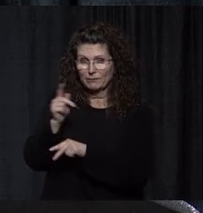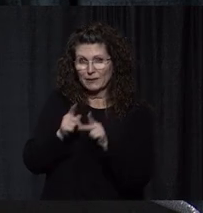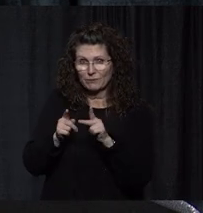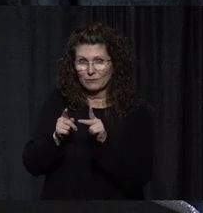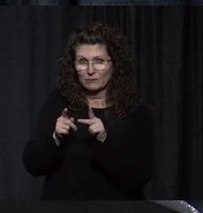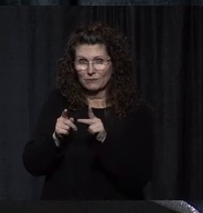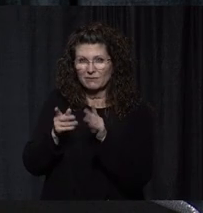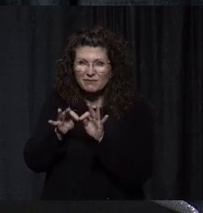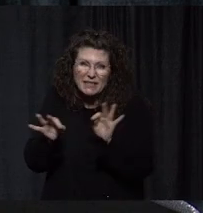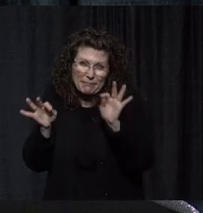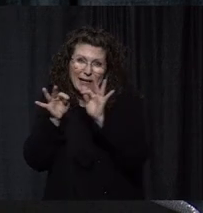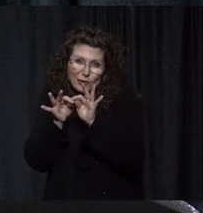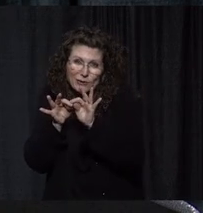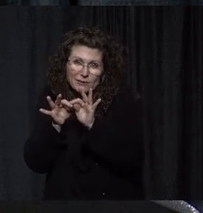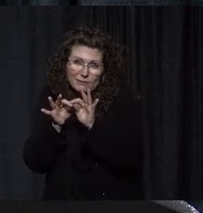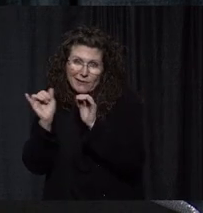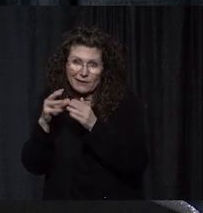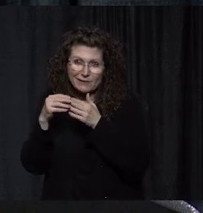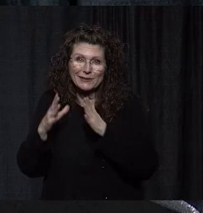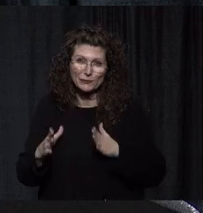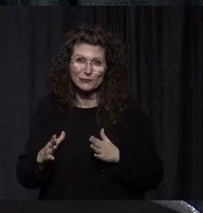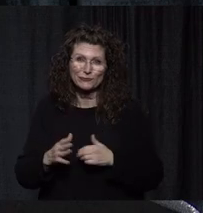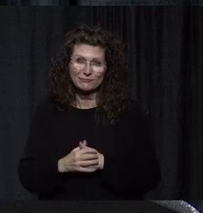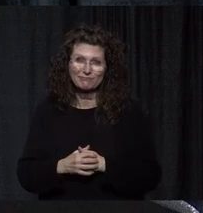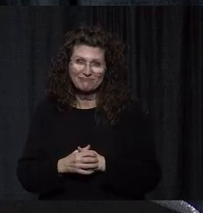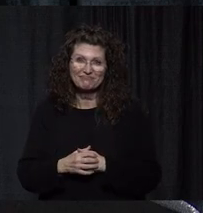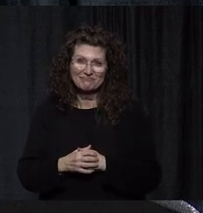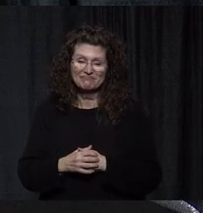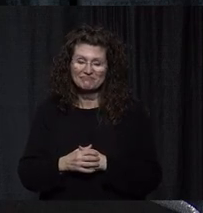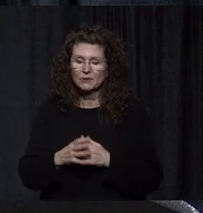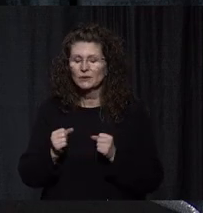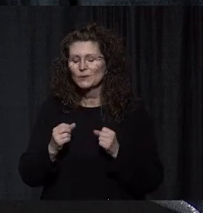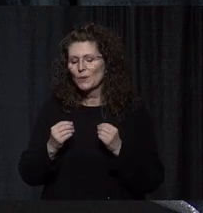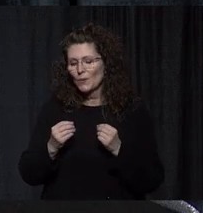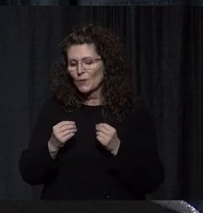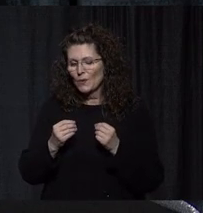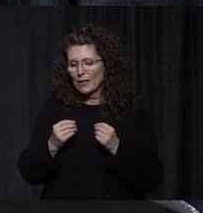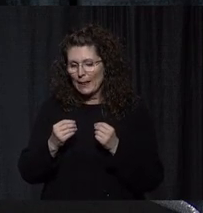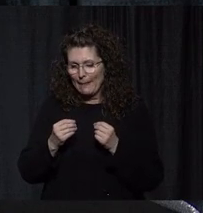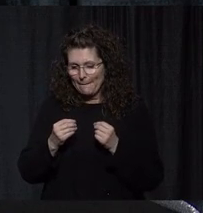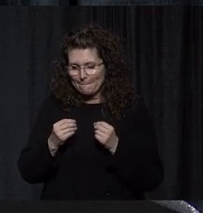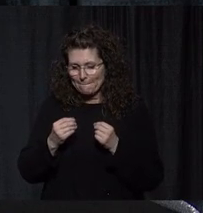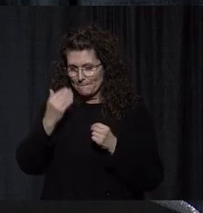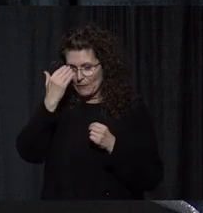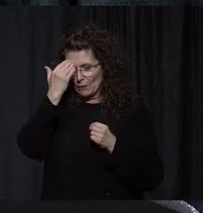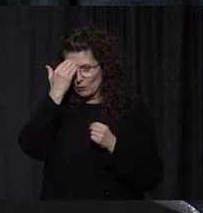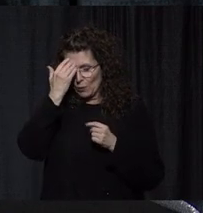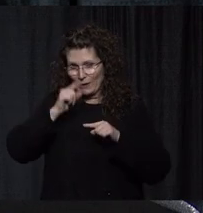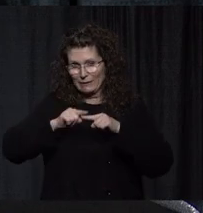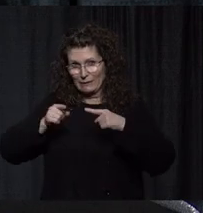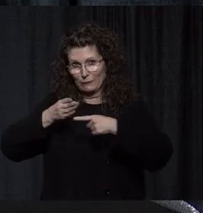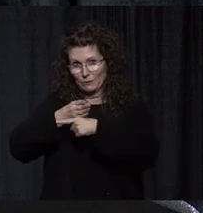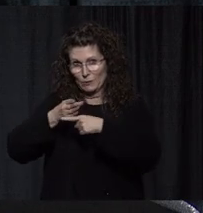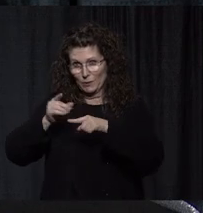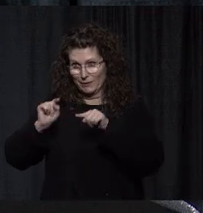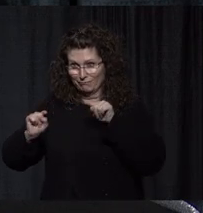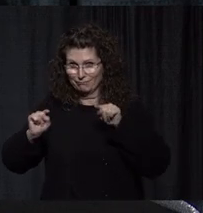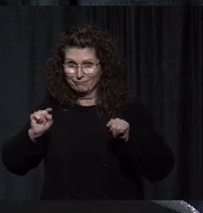matters as a leader, right? So distinguishing for myself what that